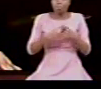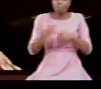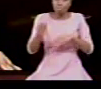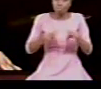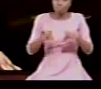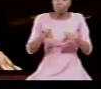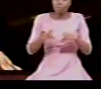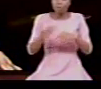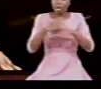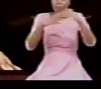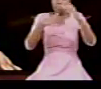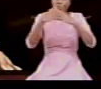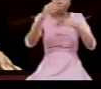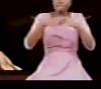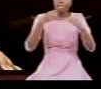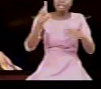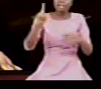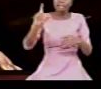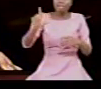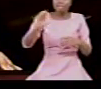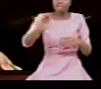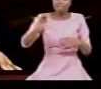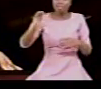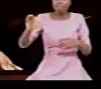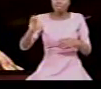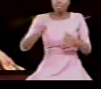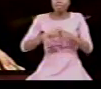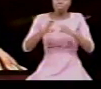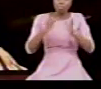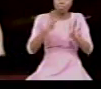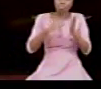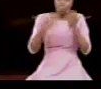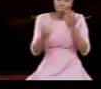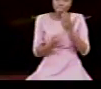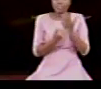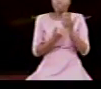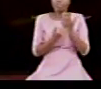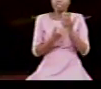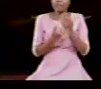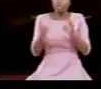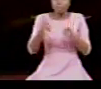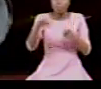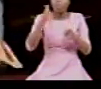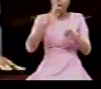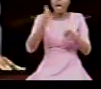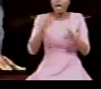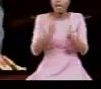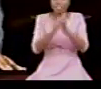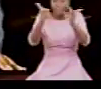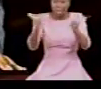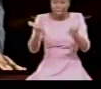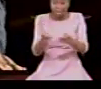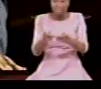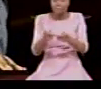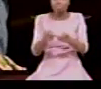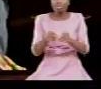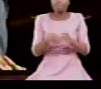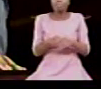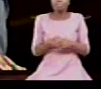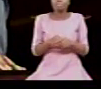to build the ICC, to do projects. That place you are, whatever you need is in that place.